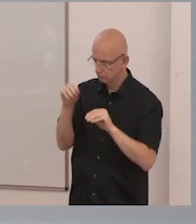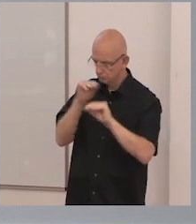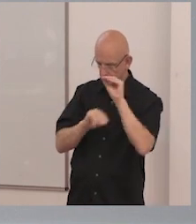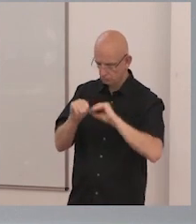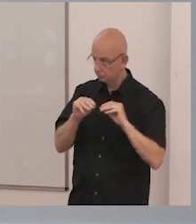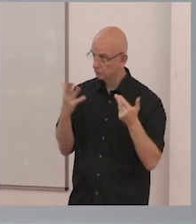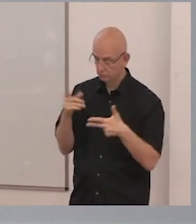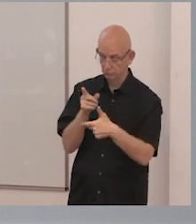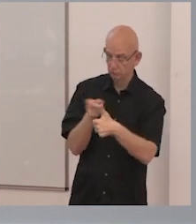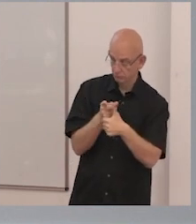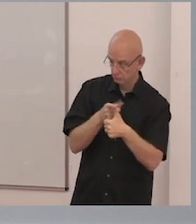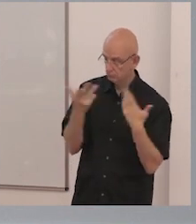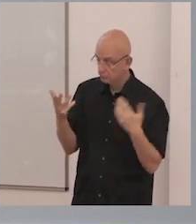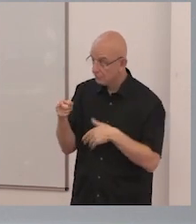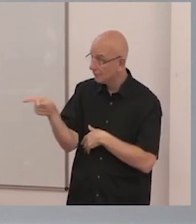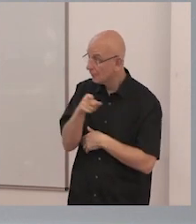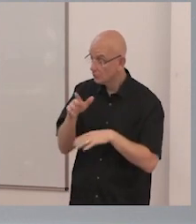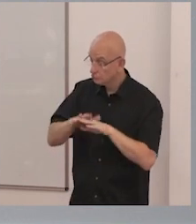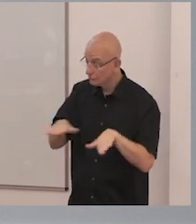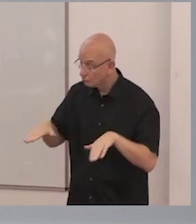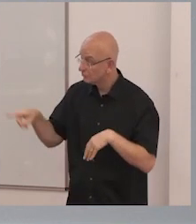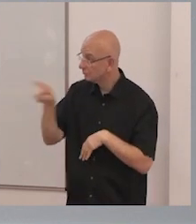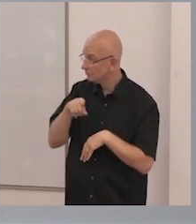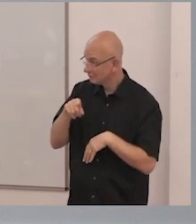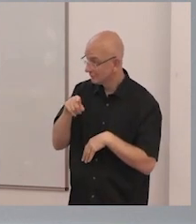life, to assistance,